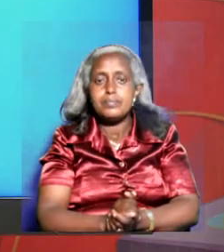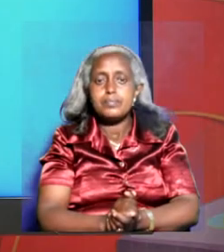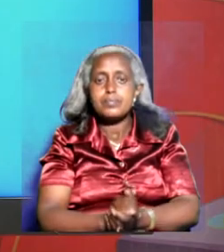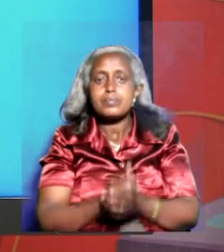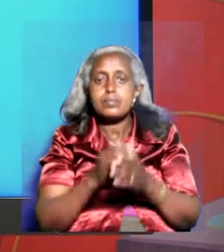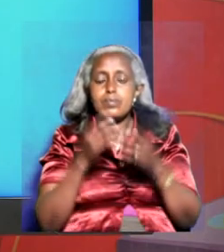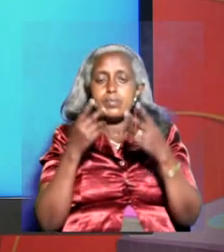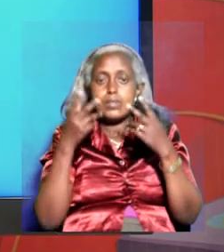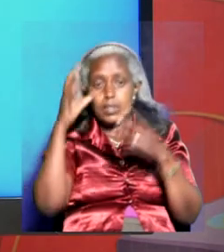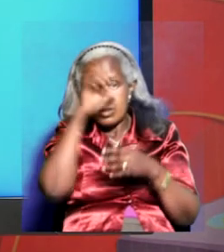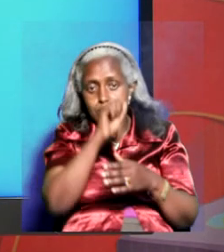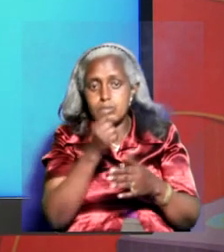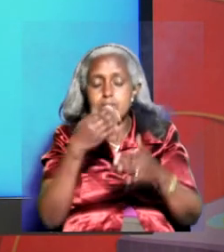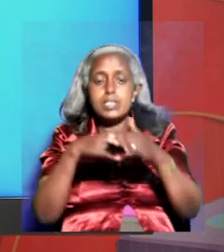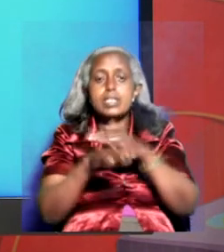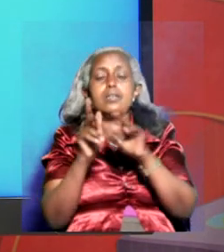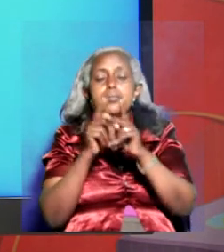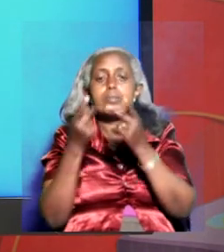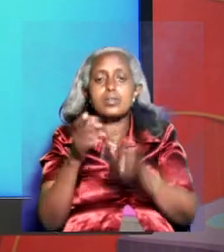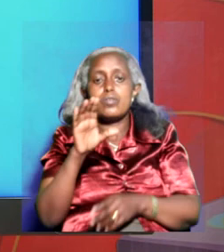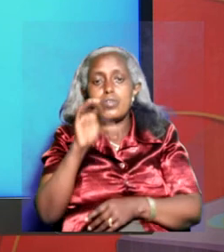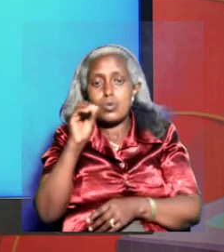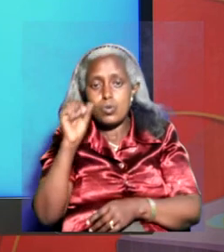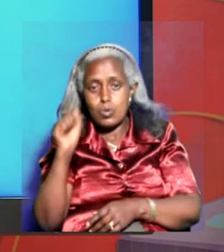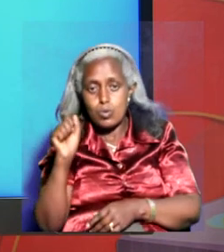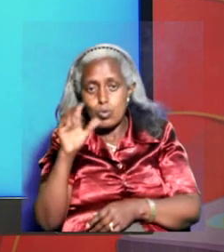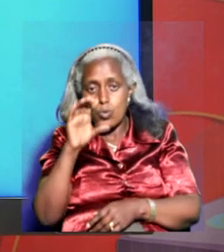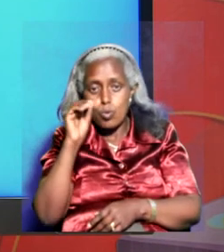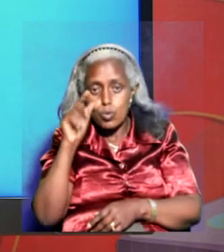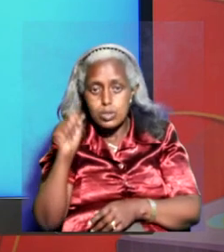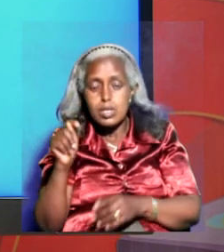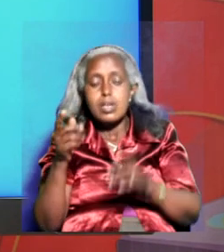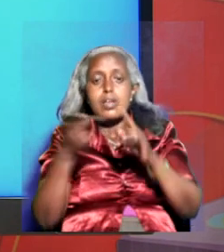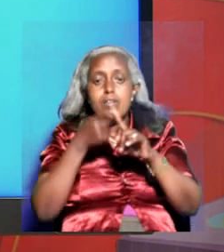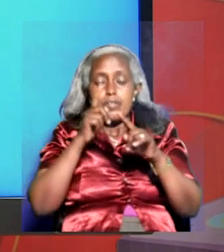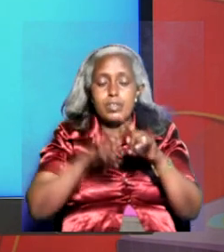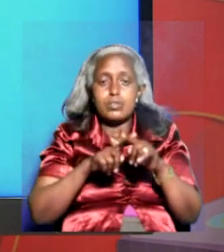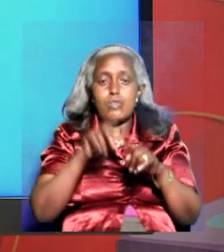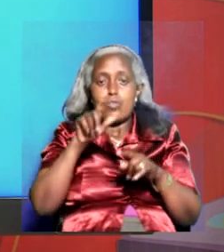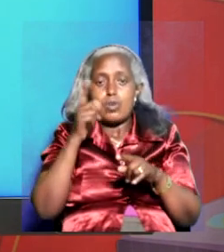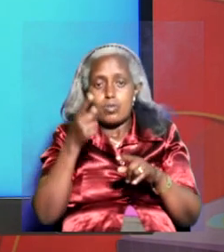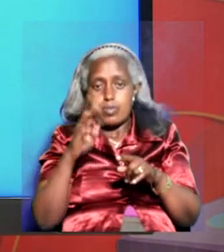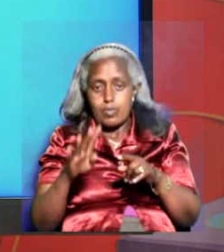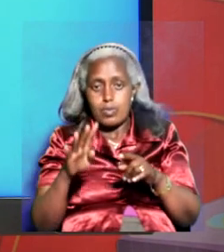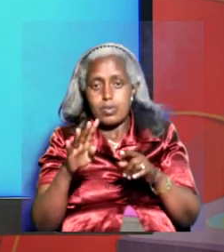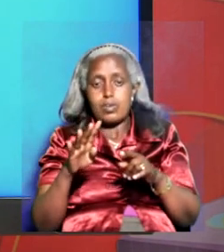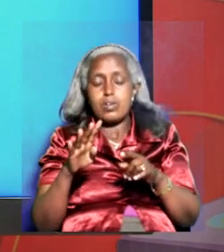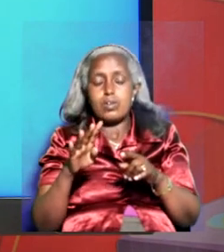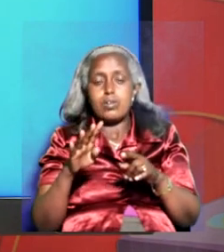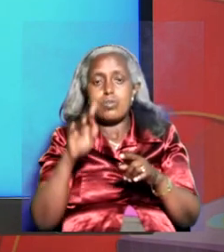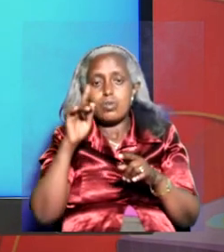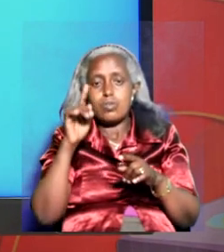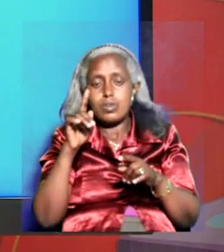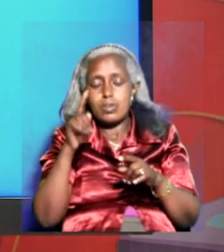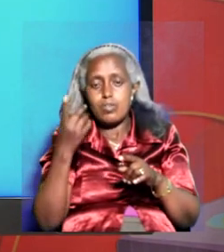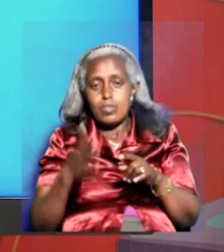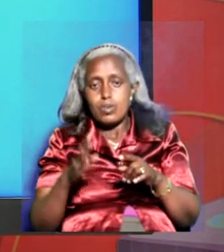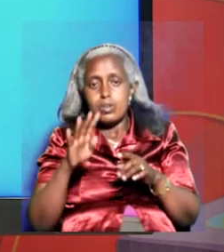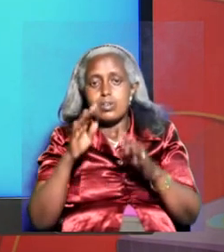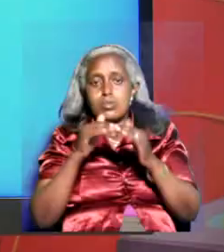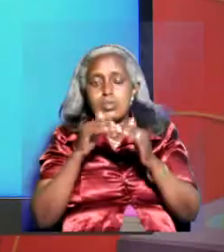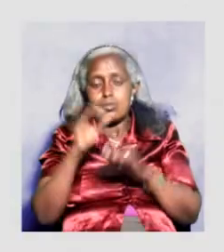Let's assume the inner part to be cos inverse of 1 over 4 to be theta. So it is cos inverse of 1 over 4 is equal to